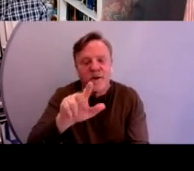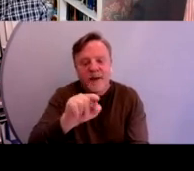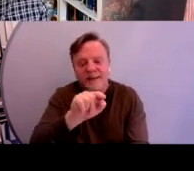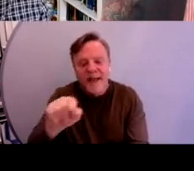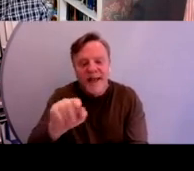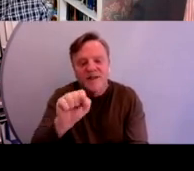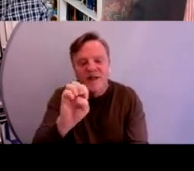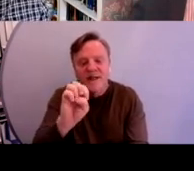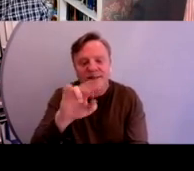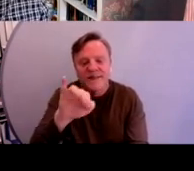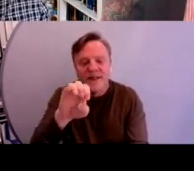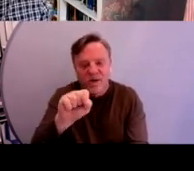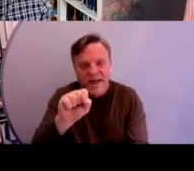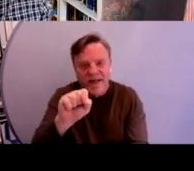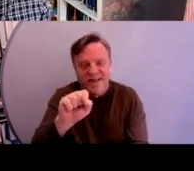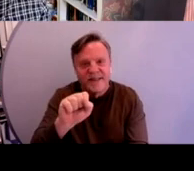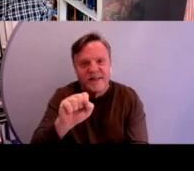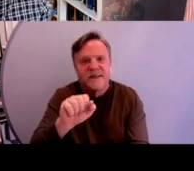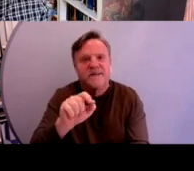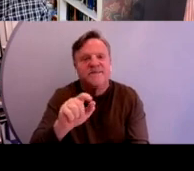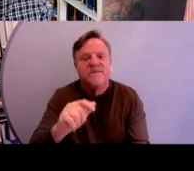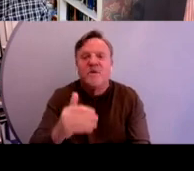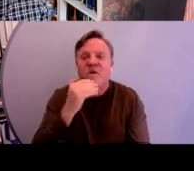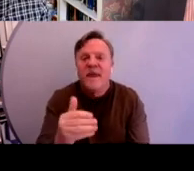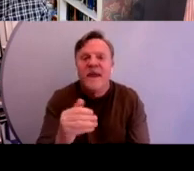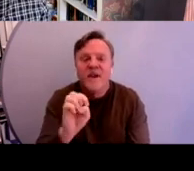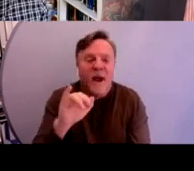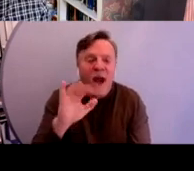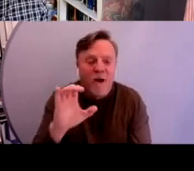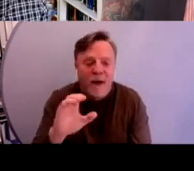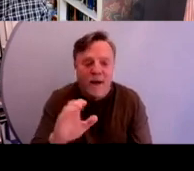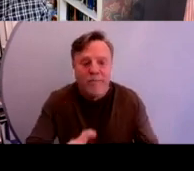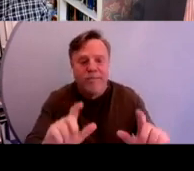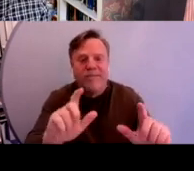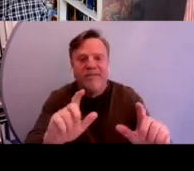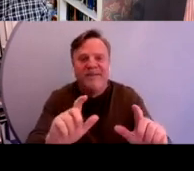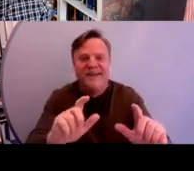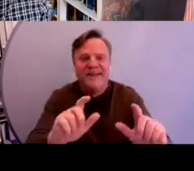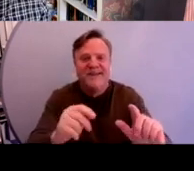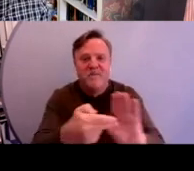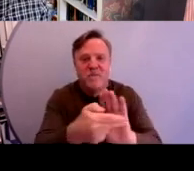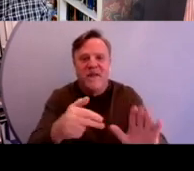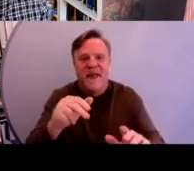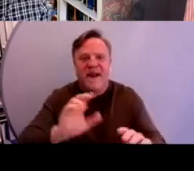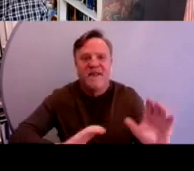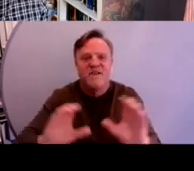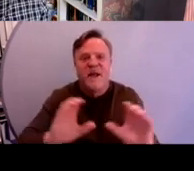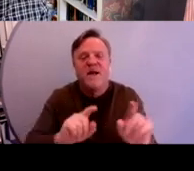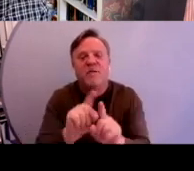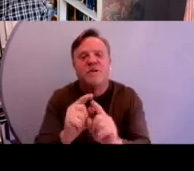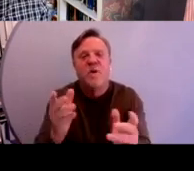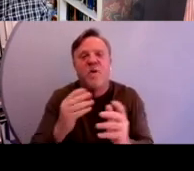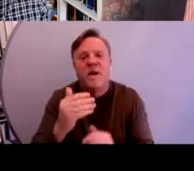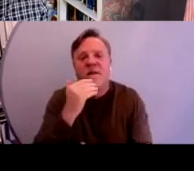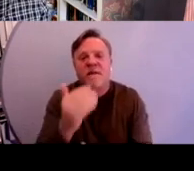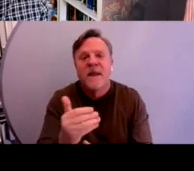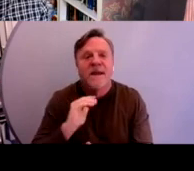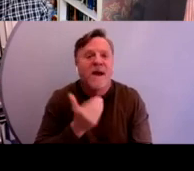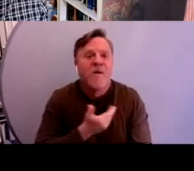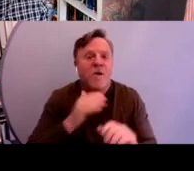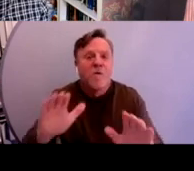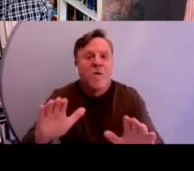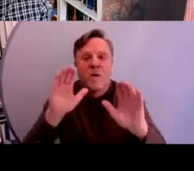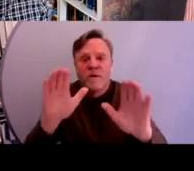-2023-series. And it's, thank you, Eric, for putting that in the chat. I also want to thank our